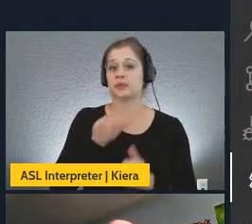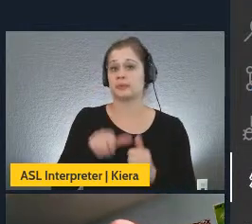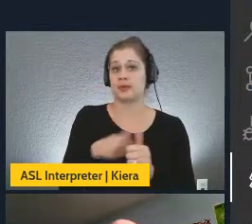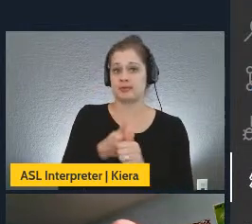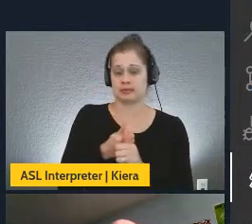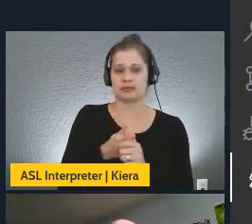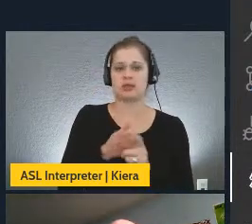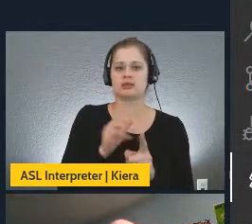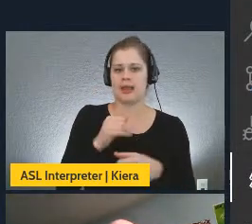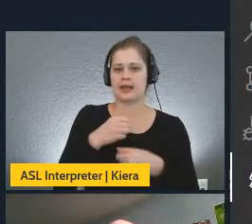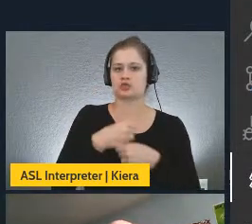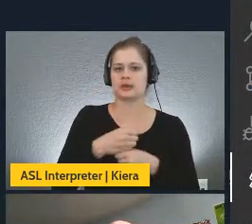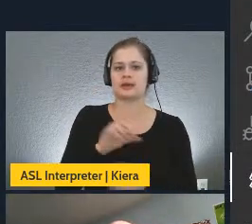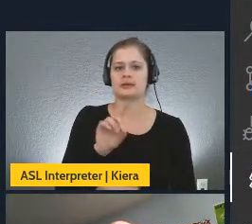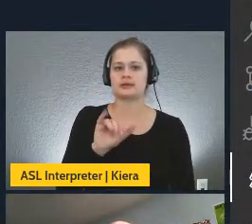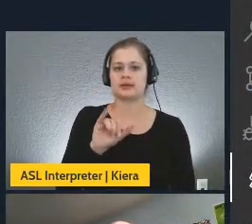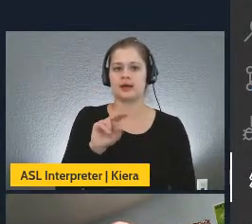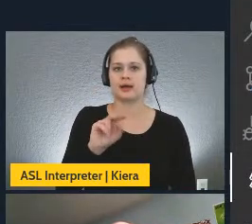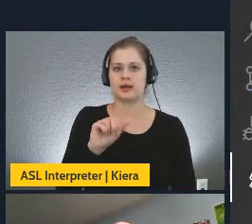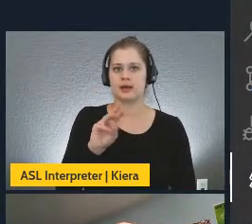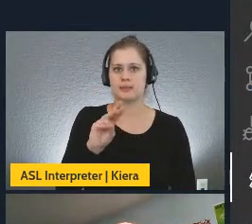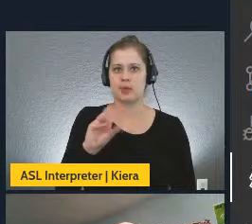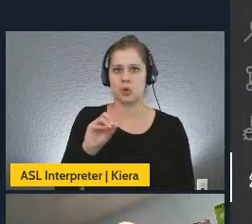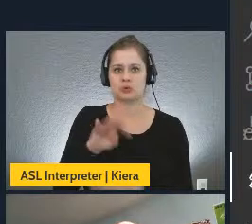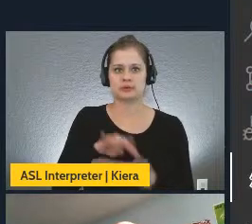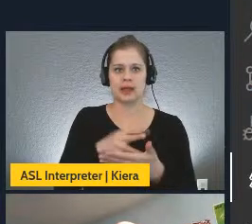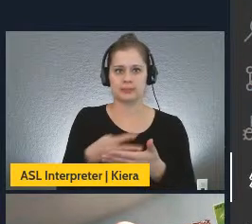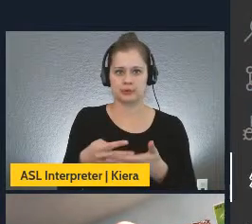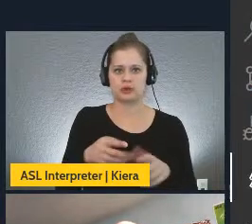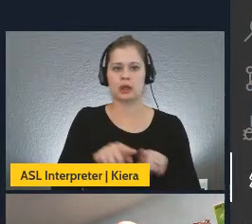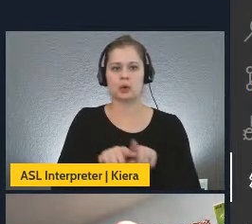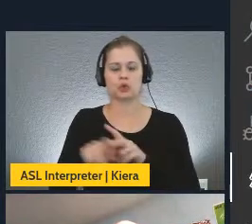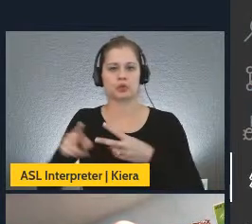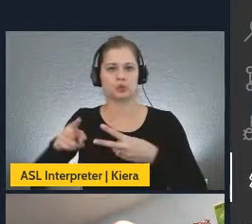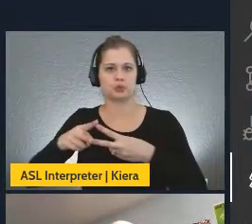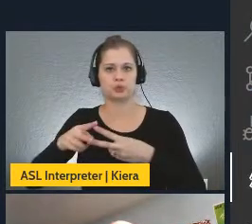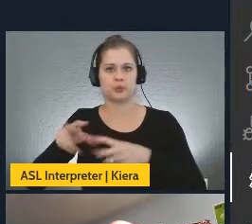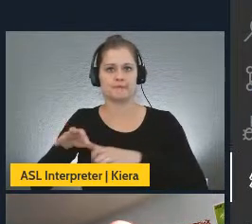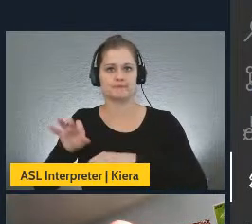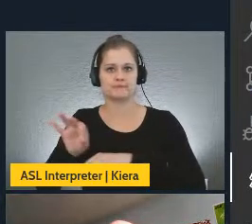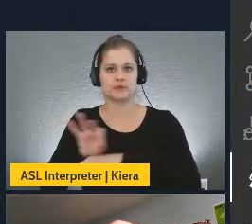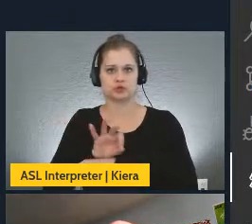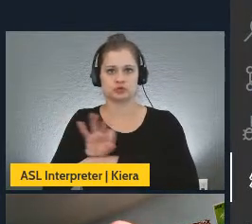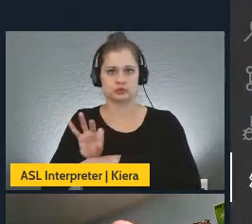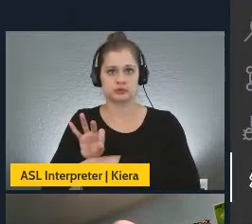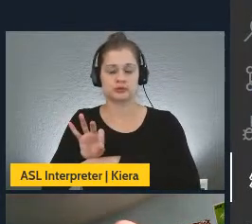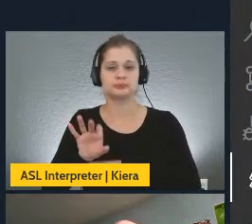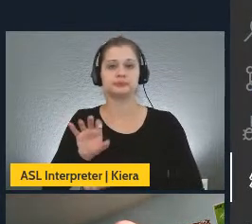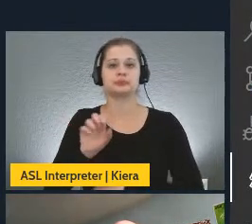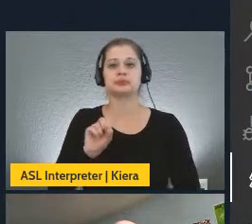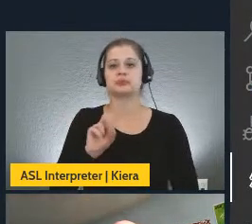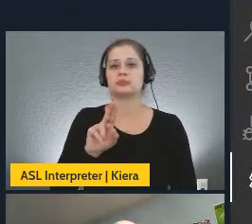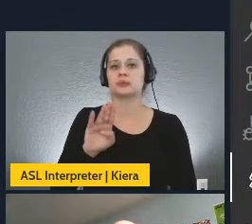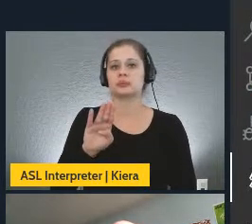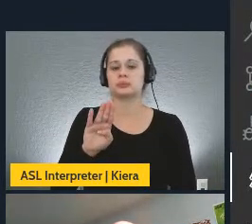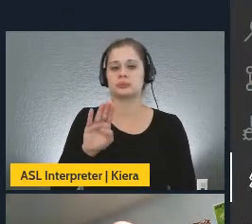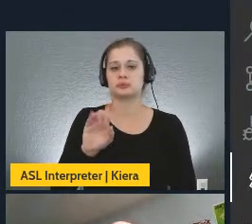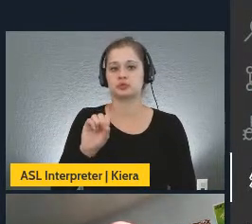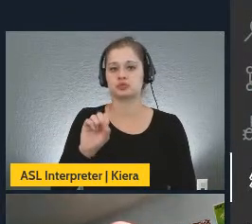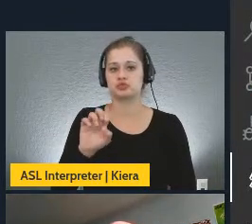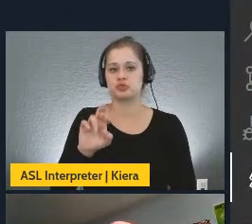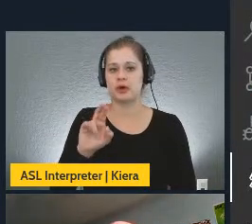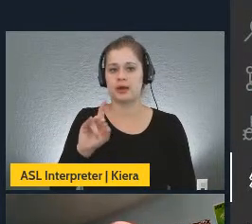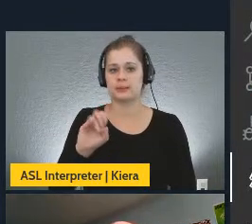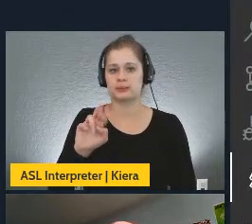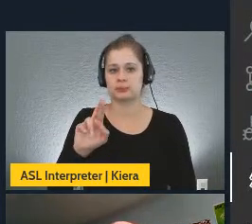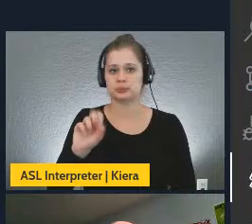created the Dynamo table plus these 2 functions, which are the subscribers. But if we have a